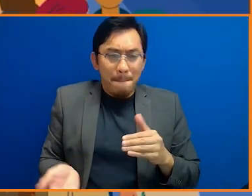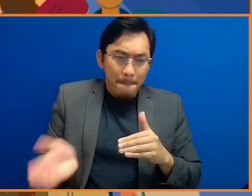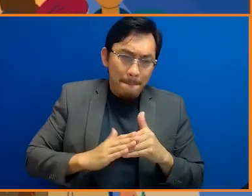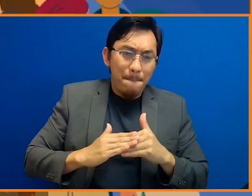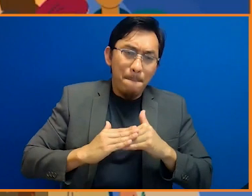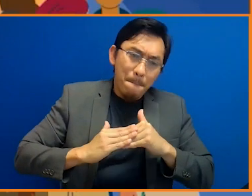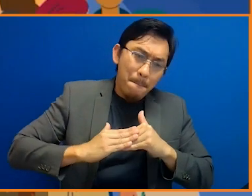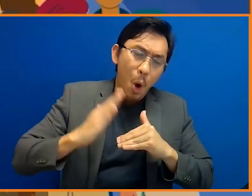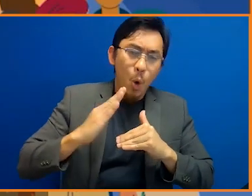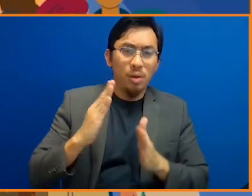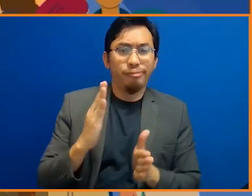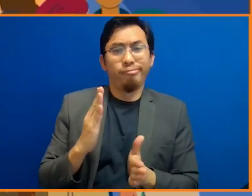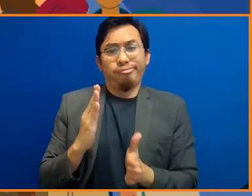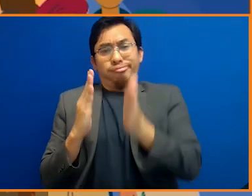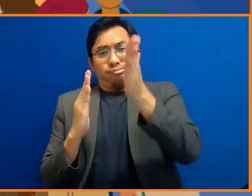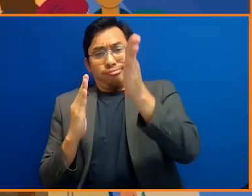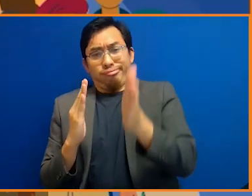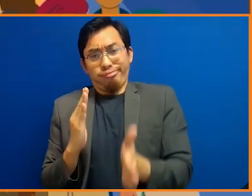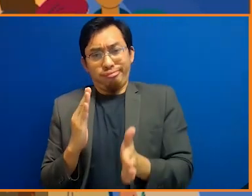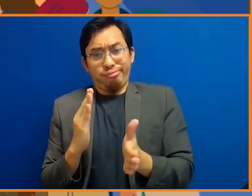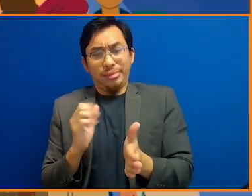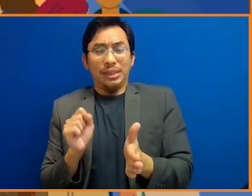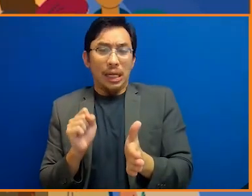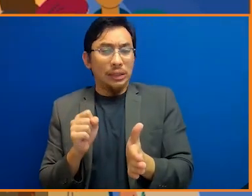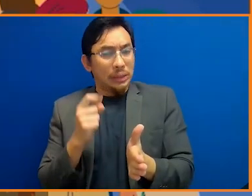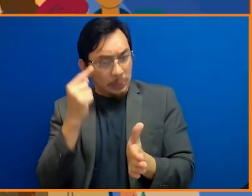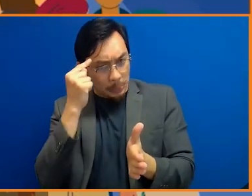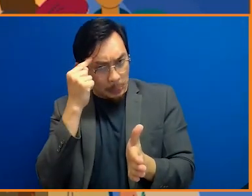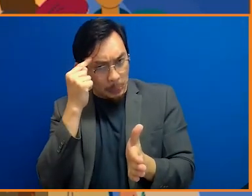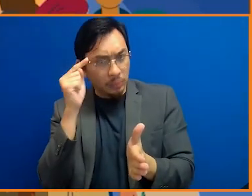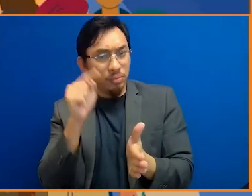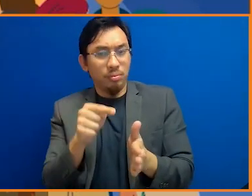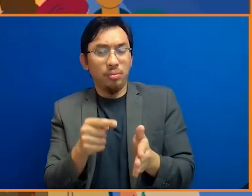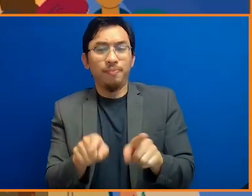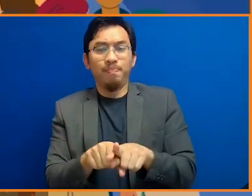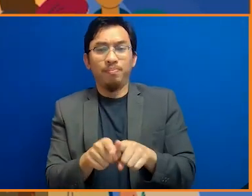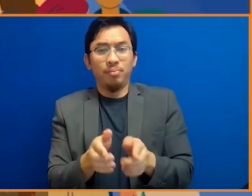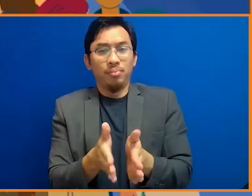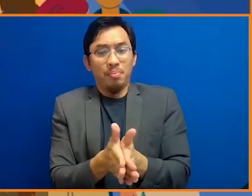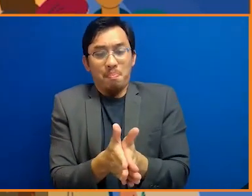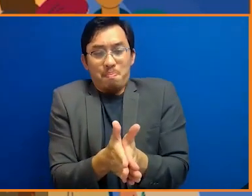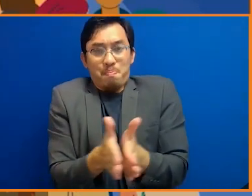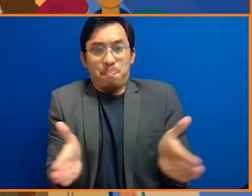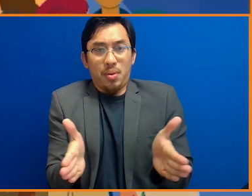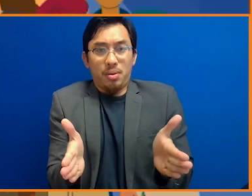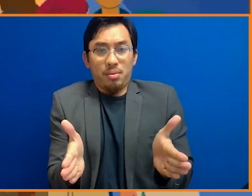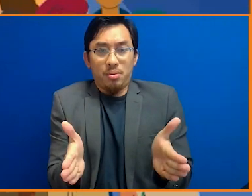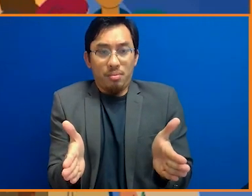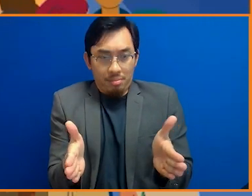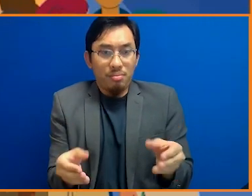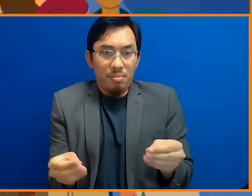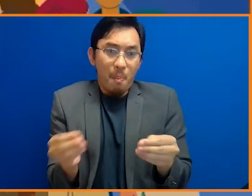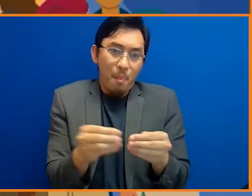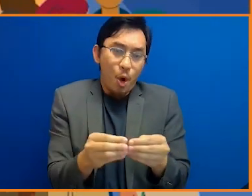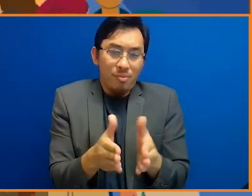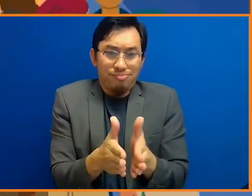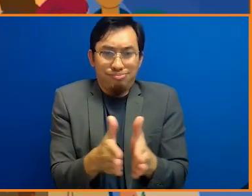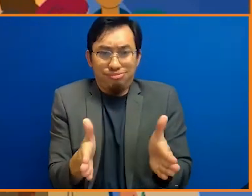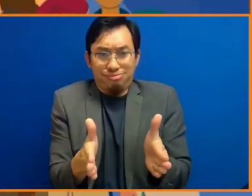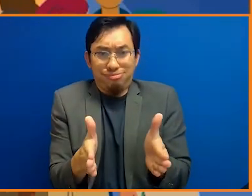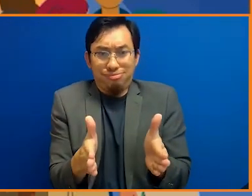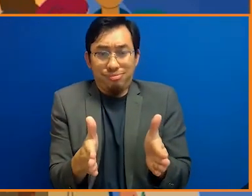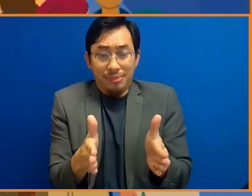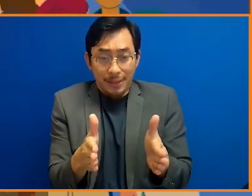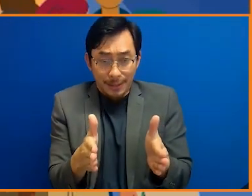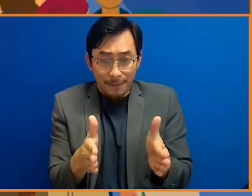the height of the seawall, and of course it has to expand. We have to expand the width of the